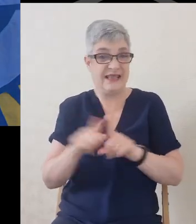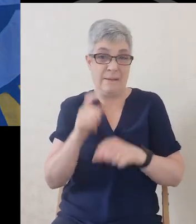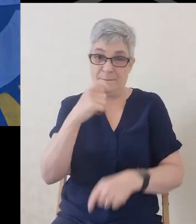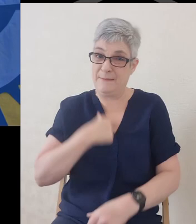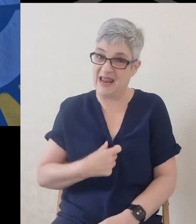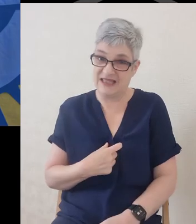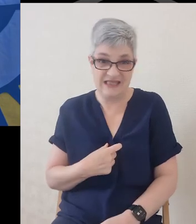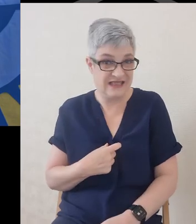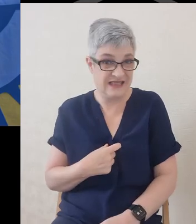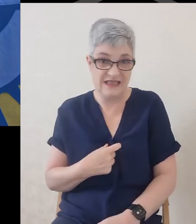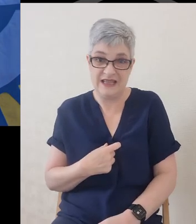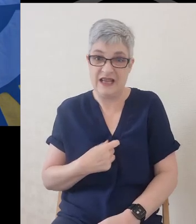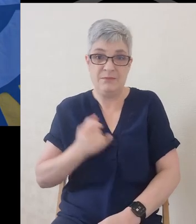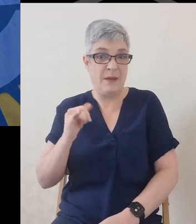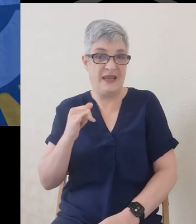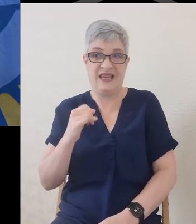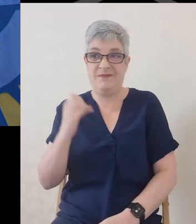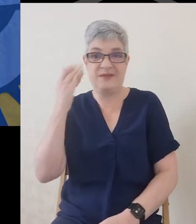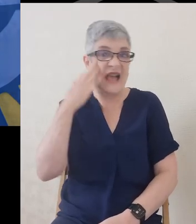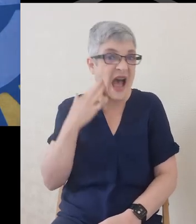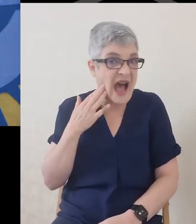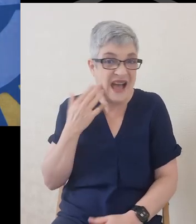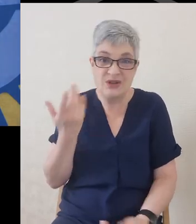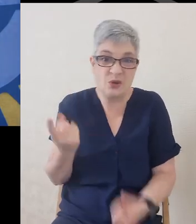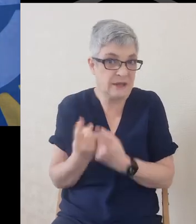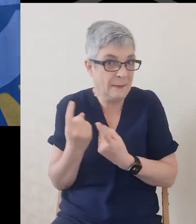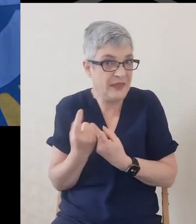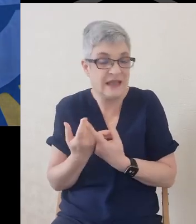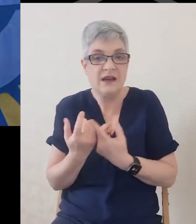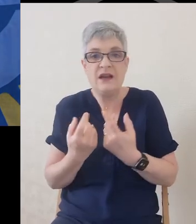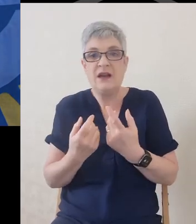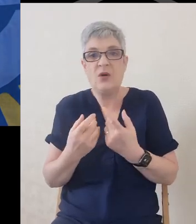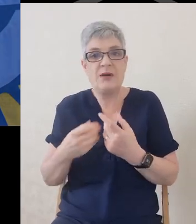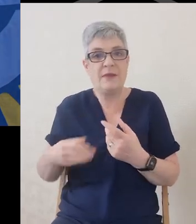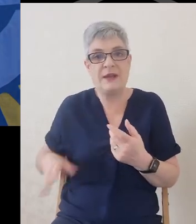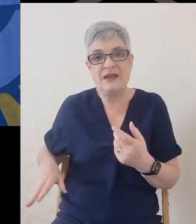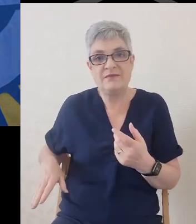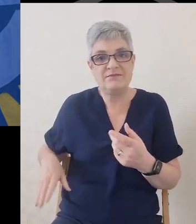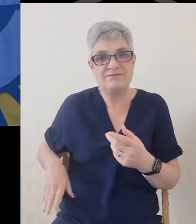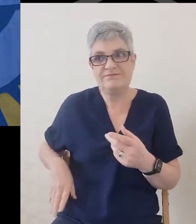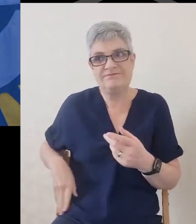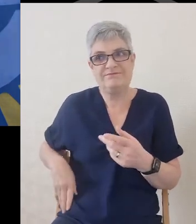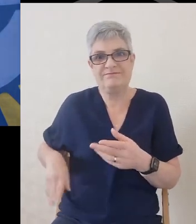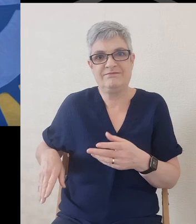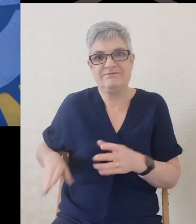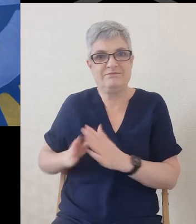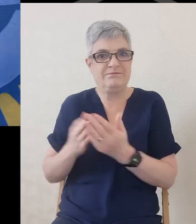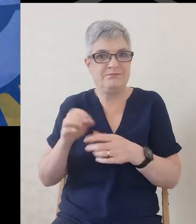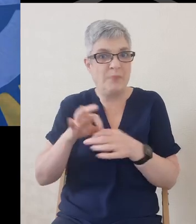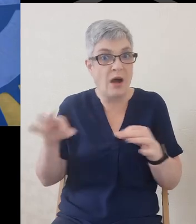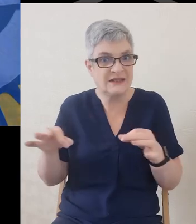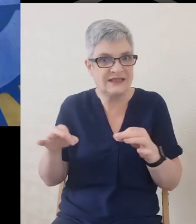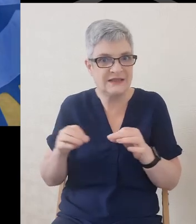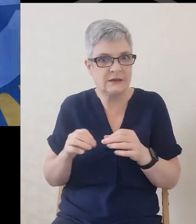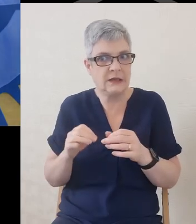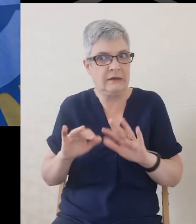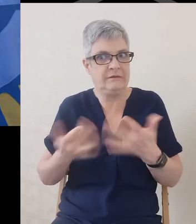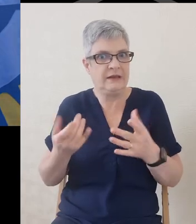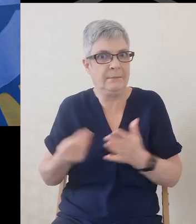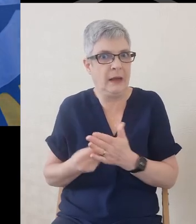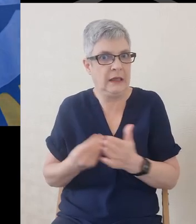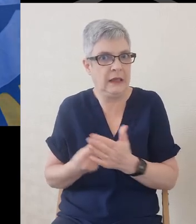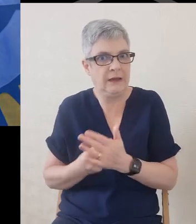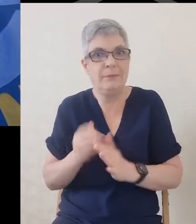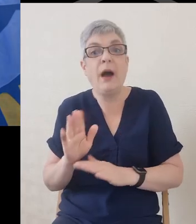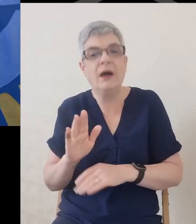maybe a bit of a suntan or something like that. Maybe your wallet or purse was a lot lighter or whatever. But basically, we went back